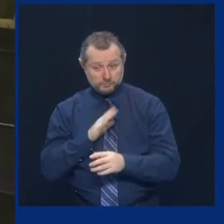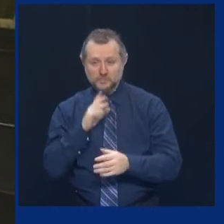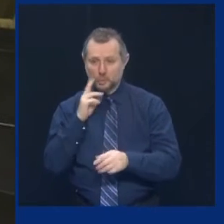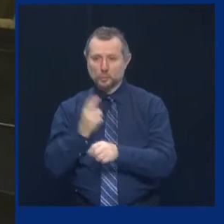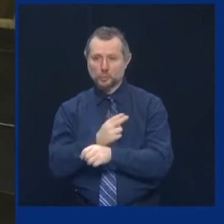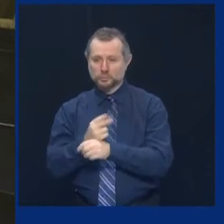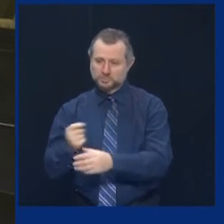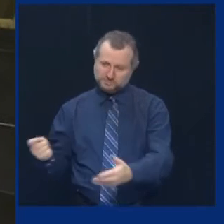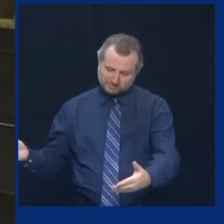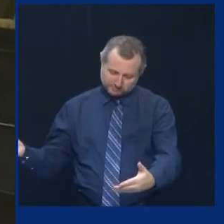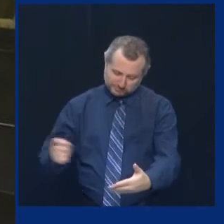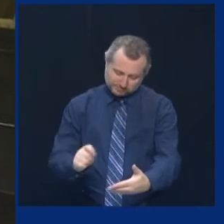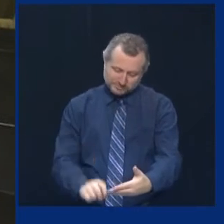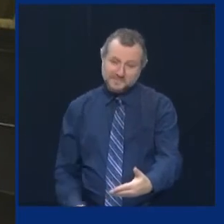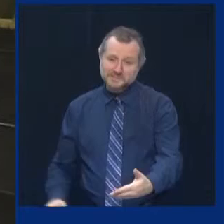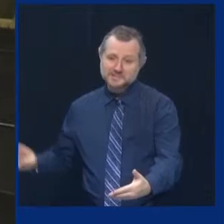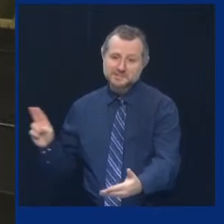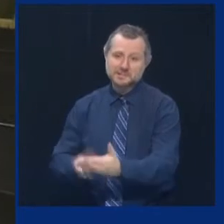operator.